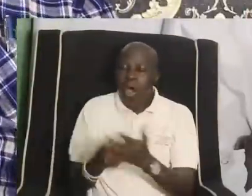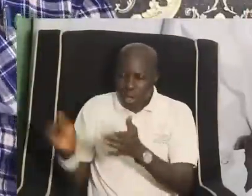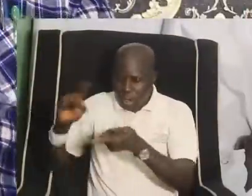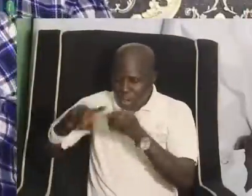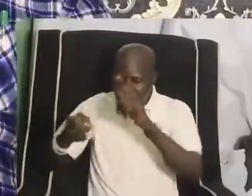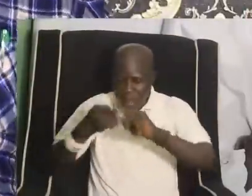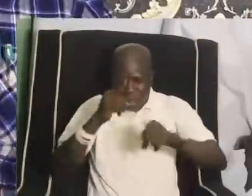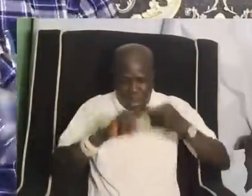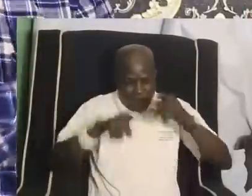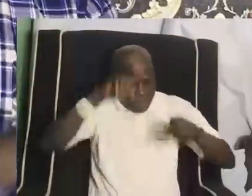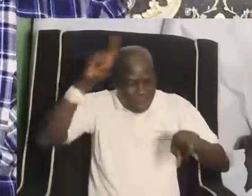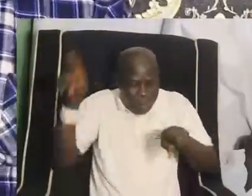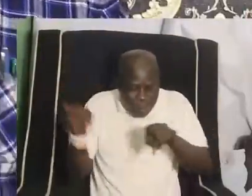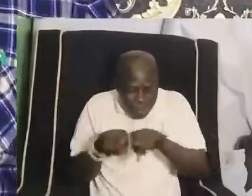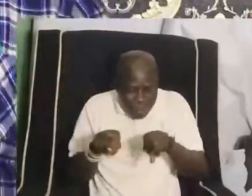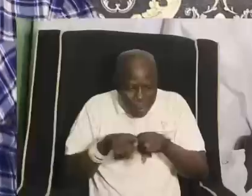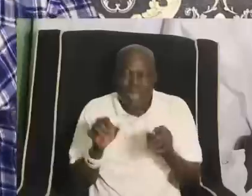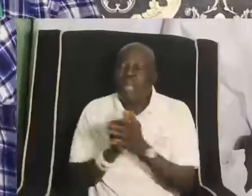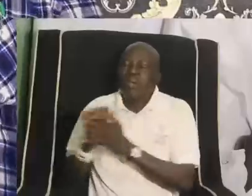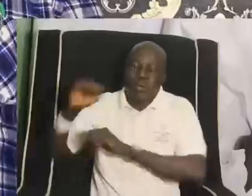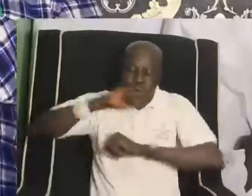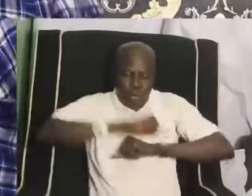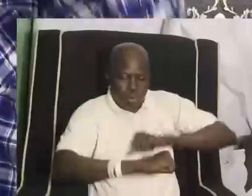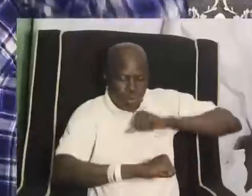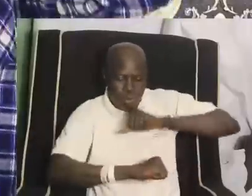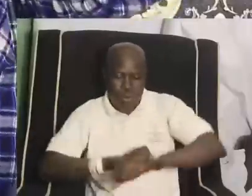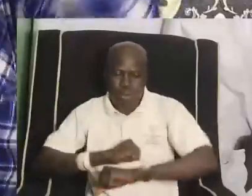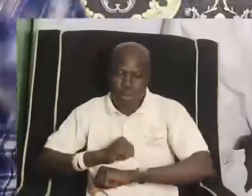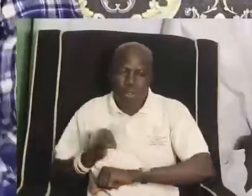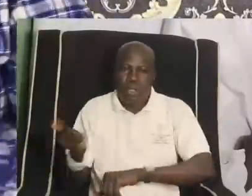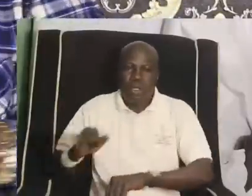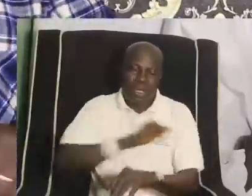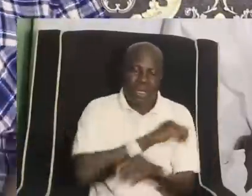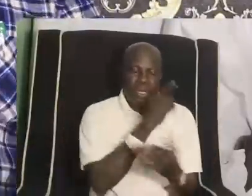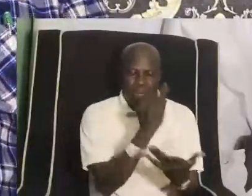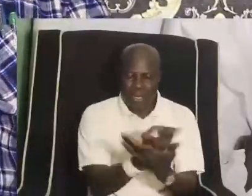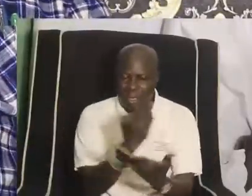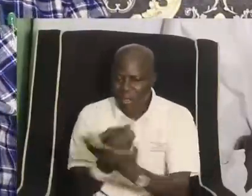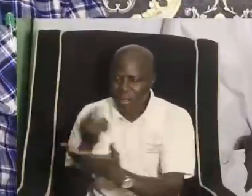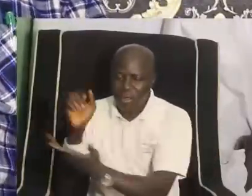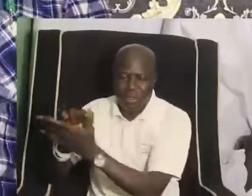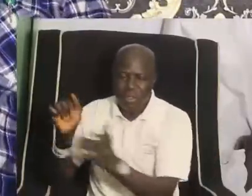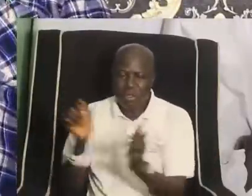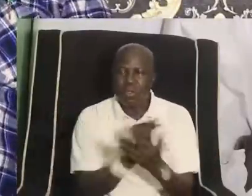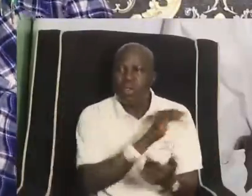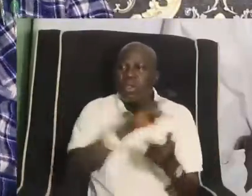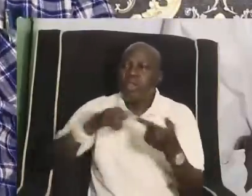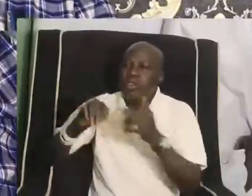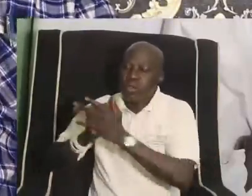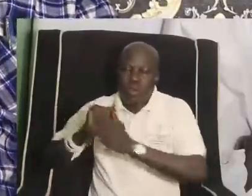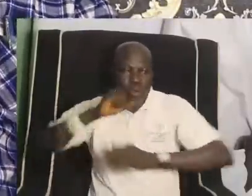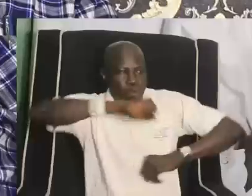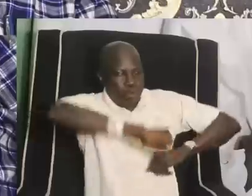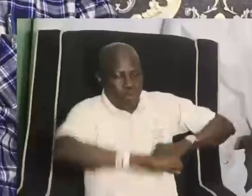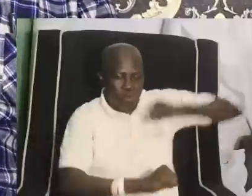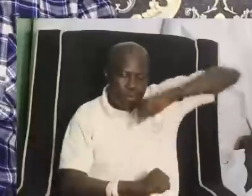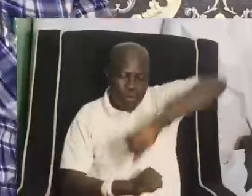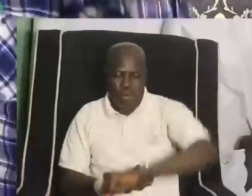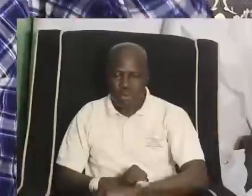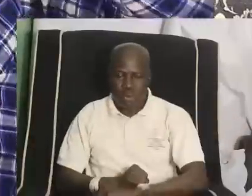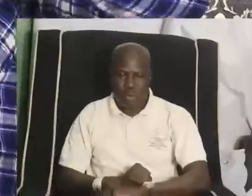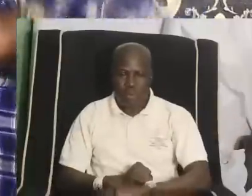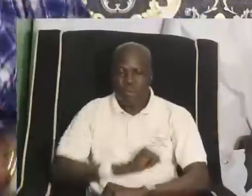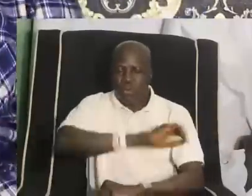Your mate will have been struggling. They will have been negotiating. They will use their